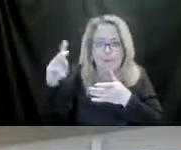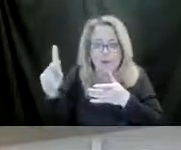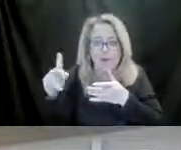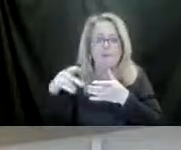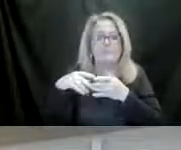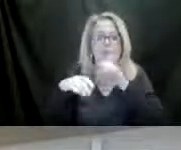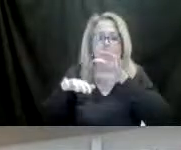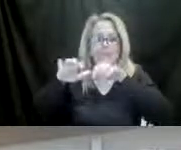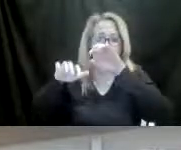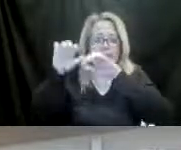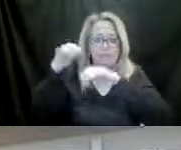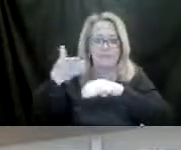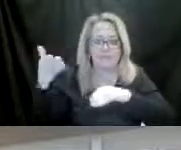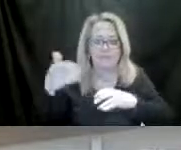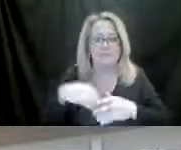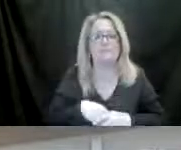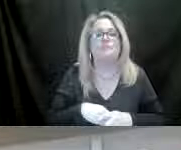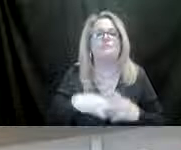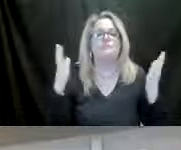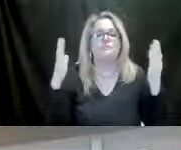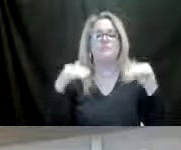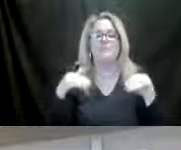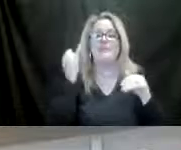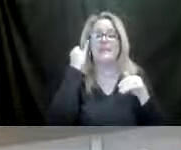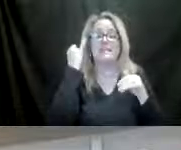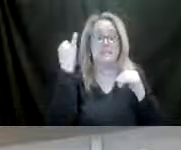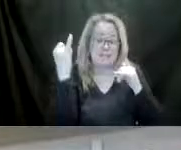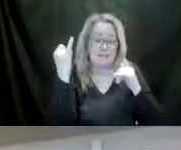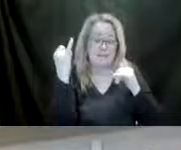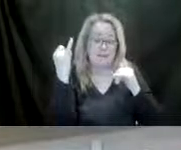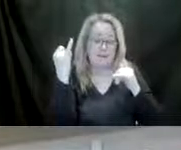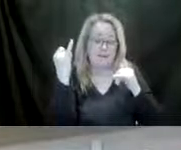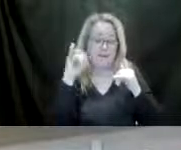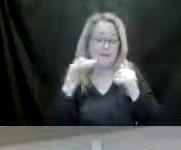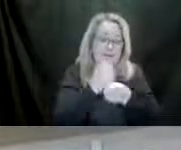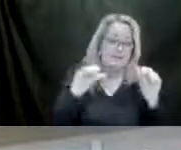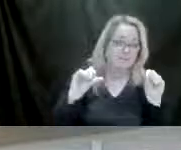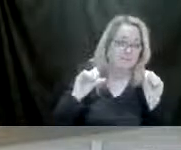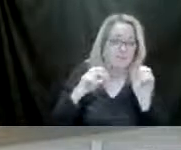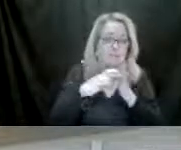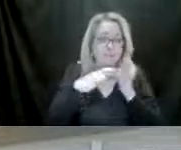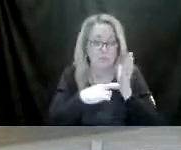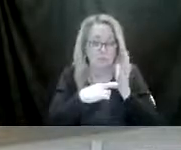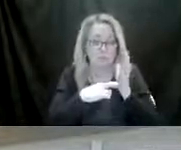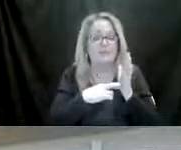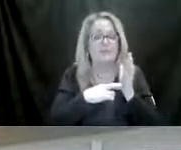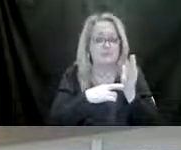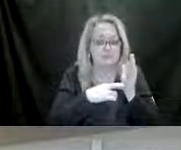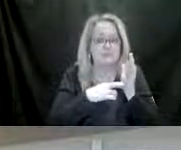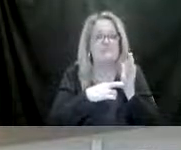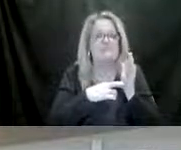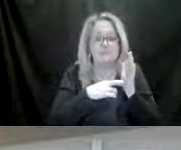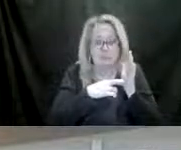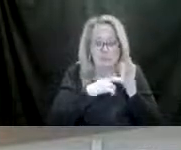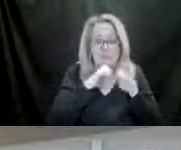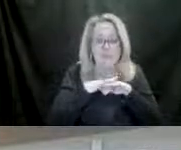The idea of safety and rules gradually kind of kicks in. At first, children, of course, are